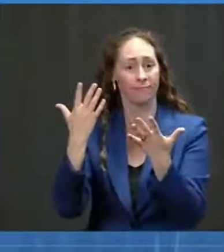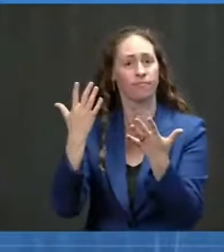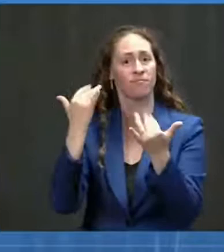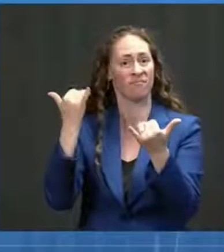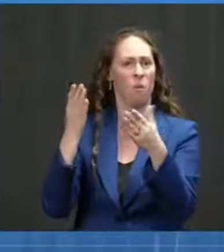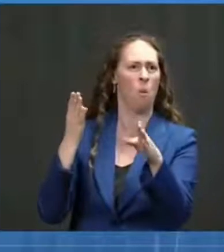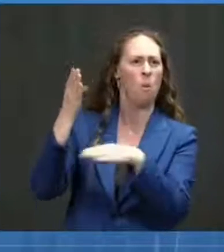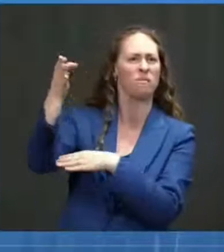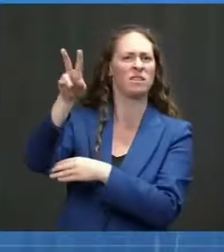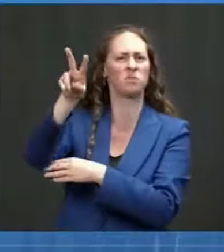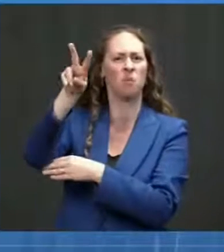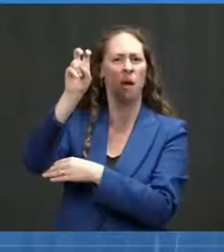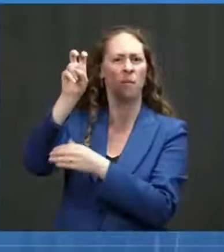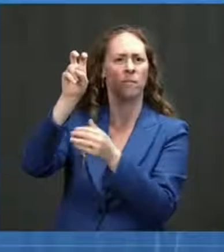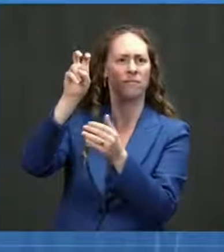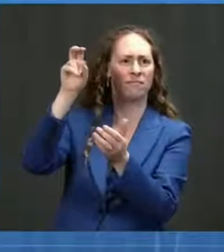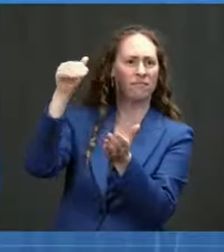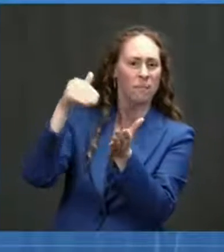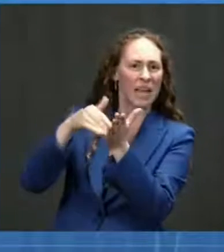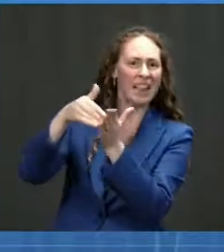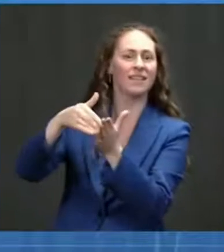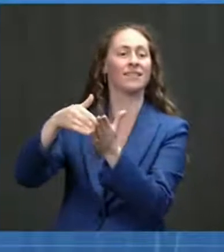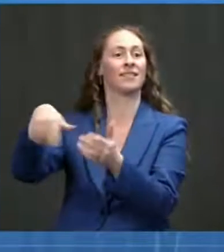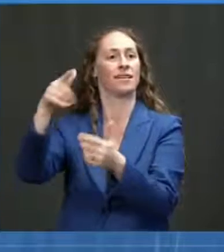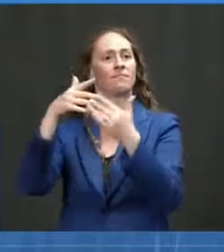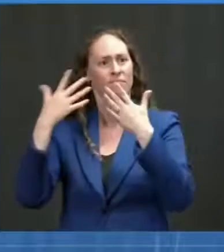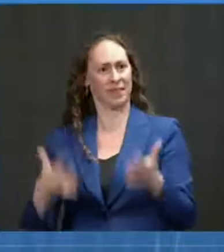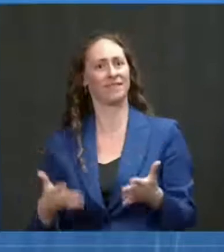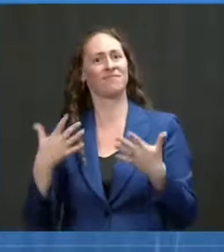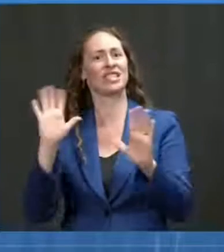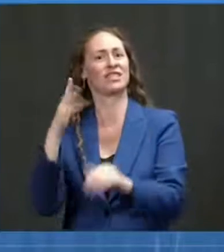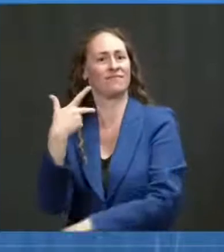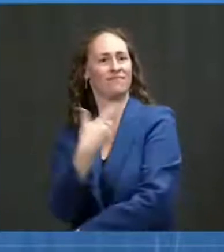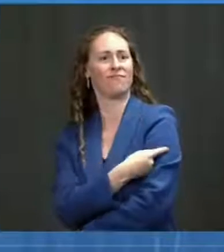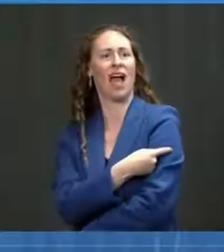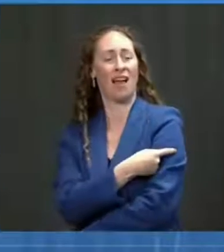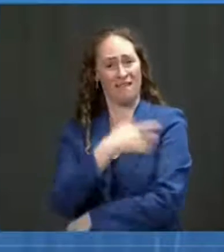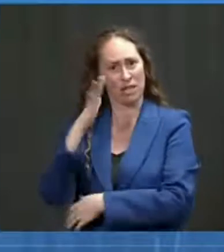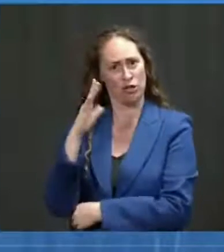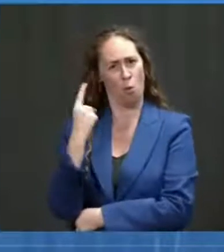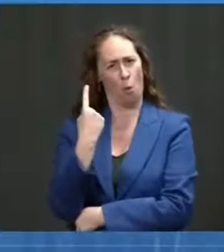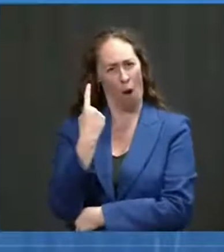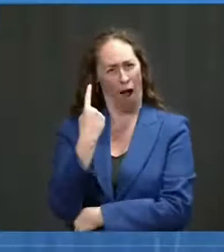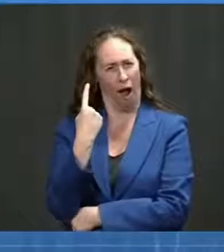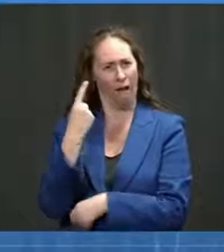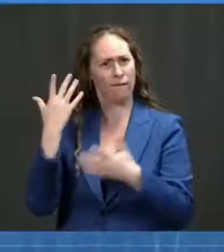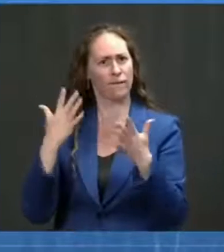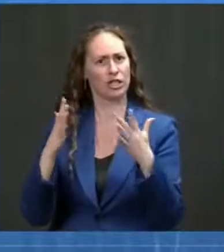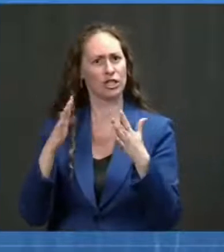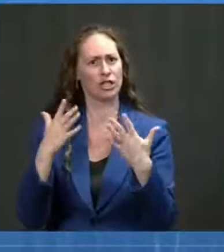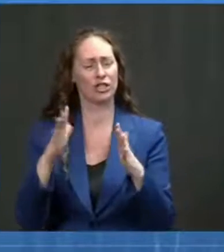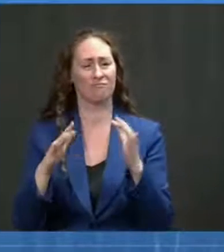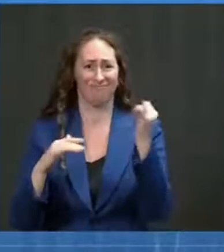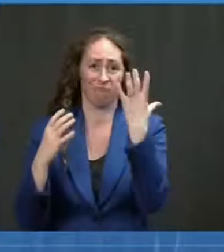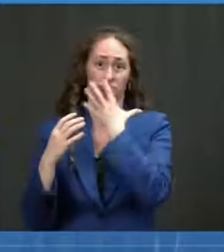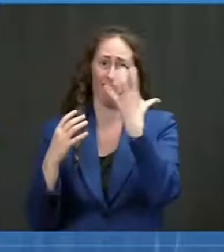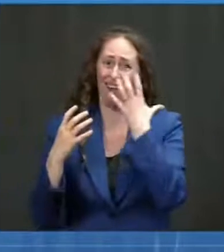first shot. 200 million Americans with at least one shot. That's a major milestone.